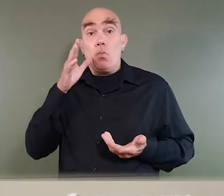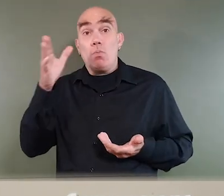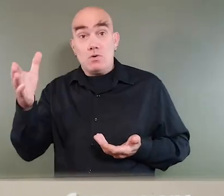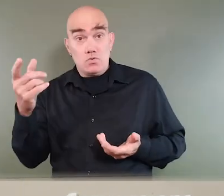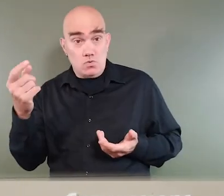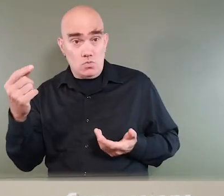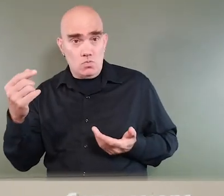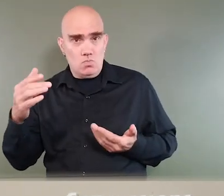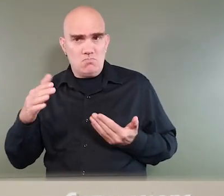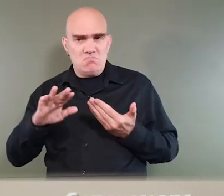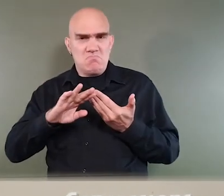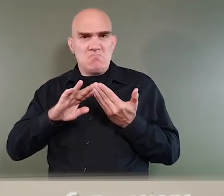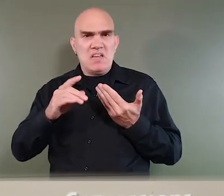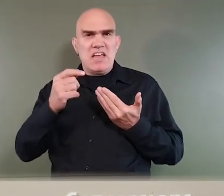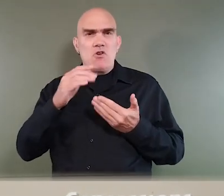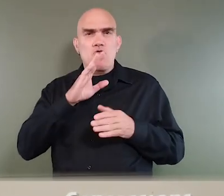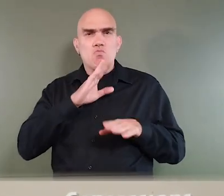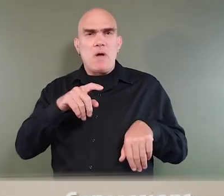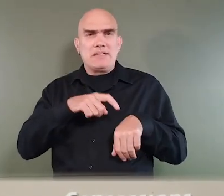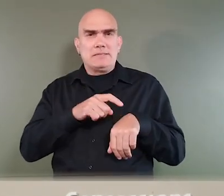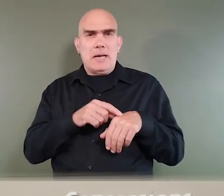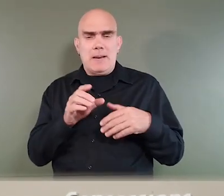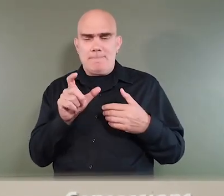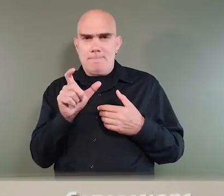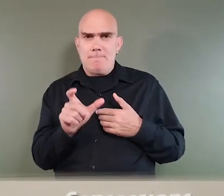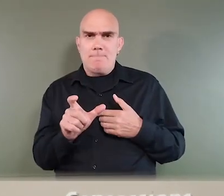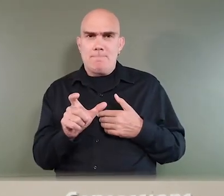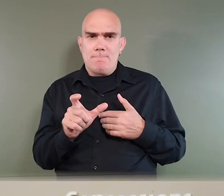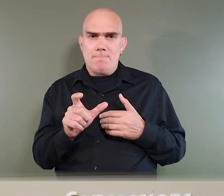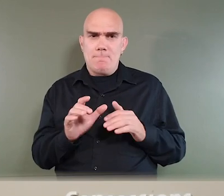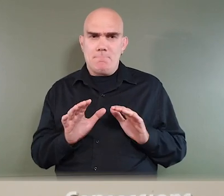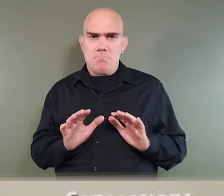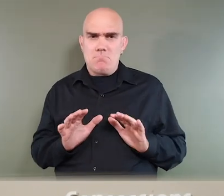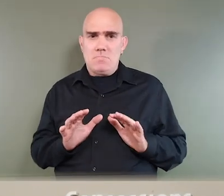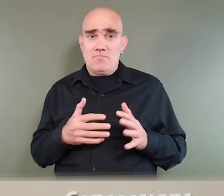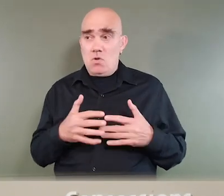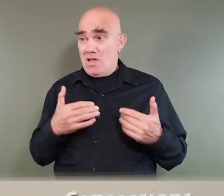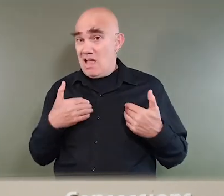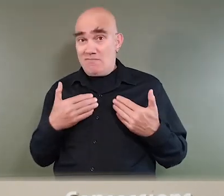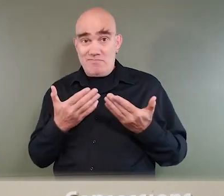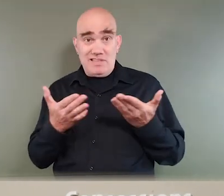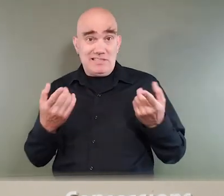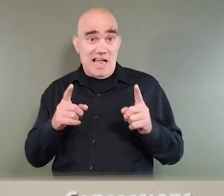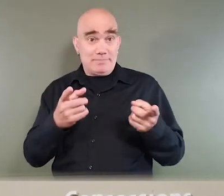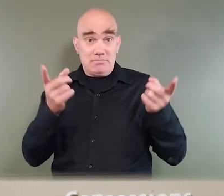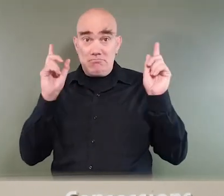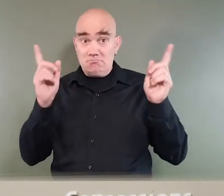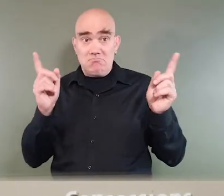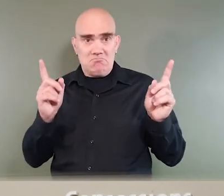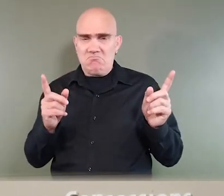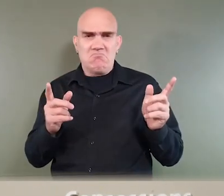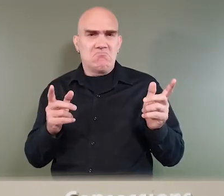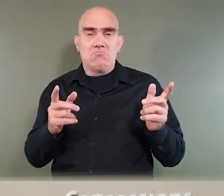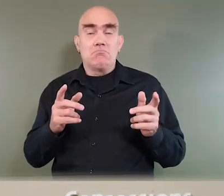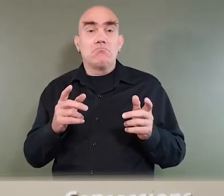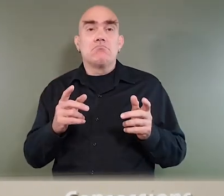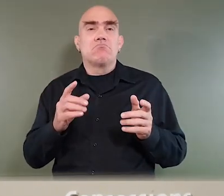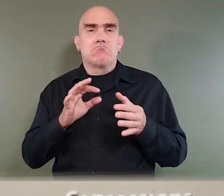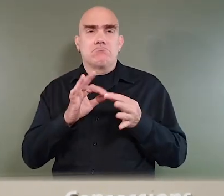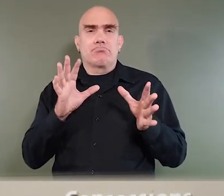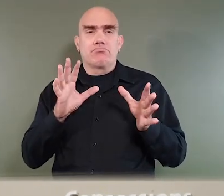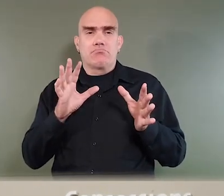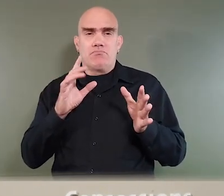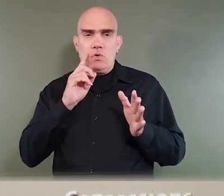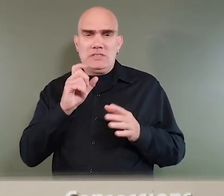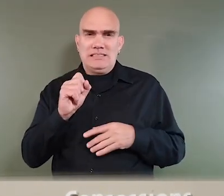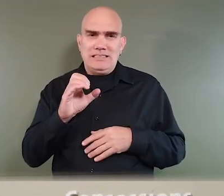Carving out a little quiet time. Even though there's all this stuff going on around us, just for a second,